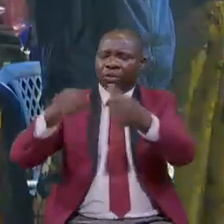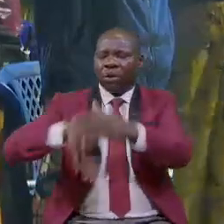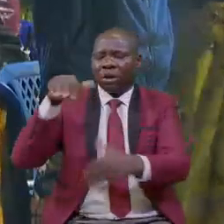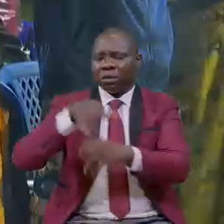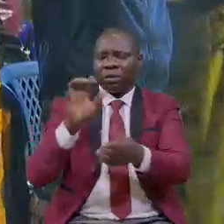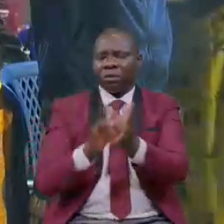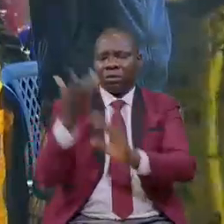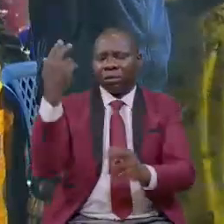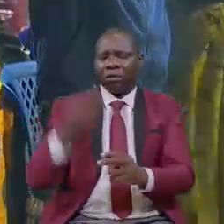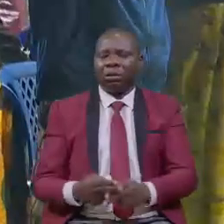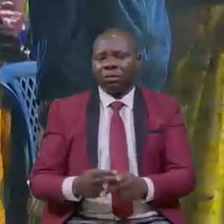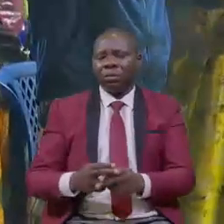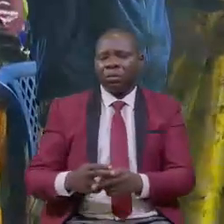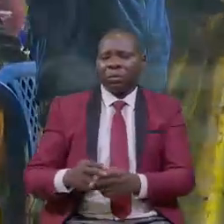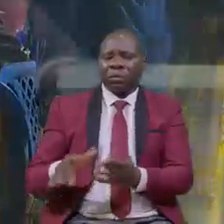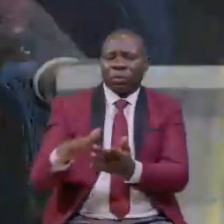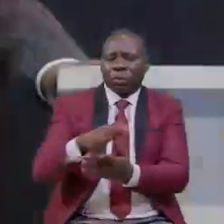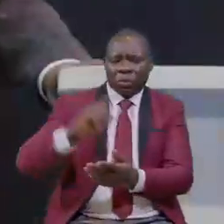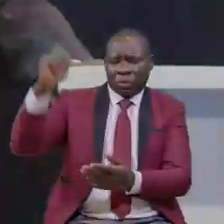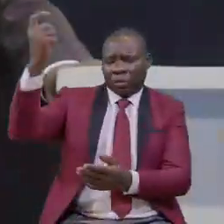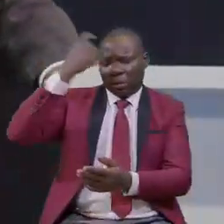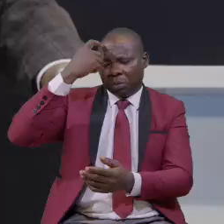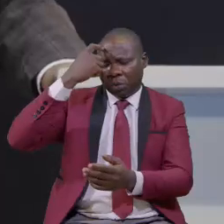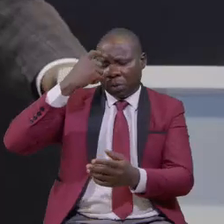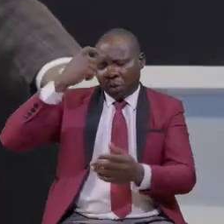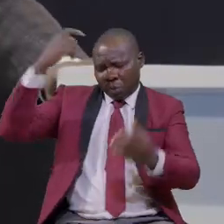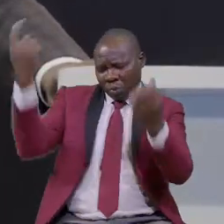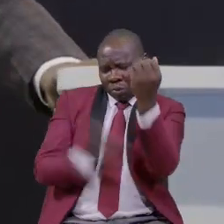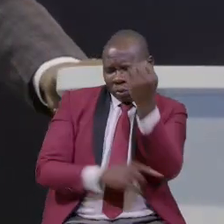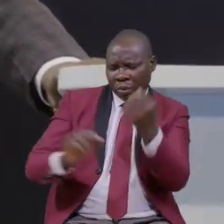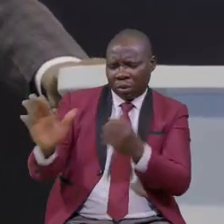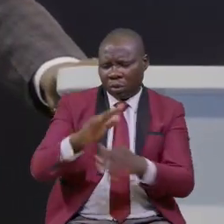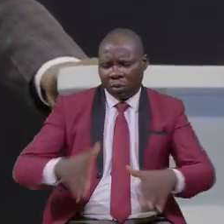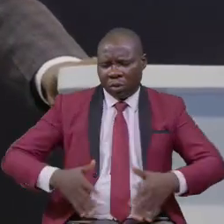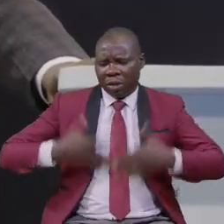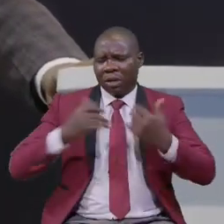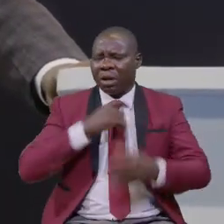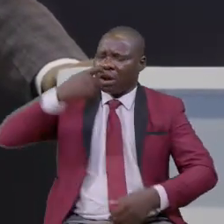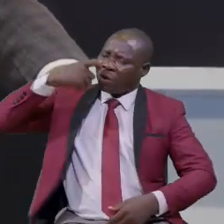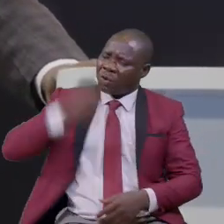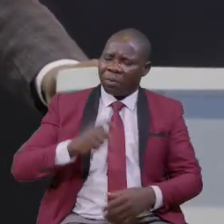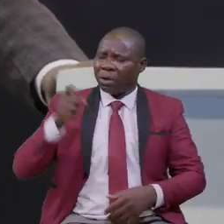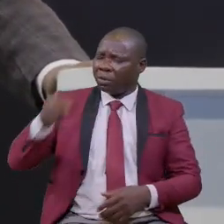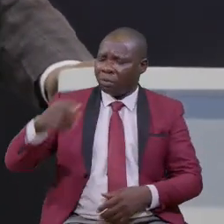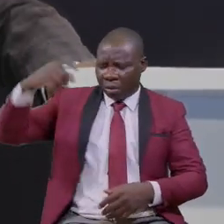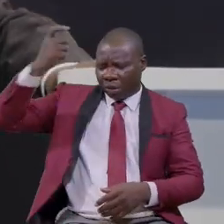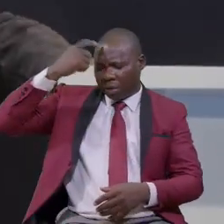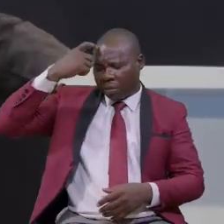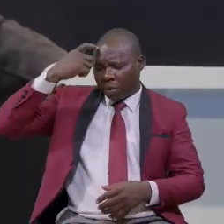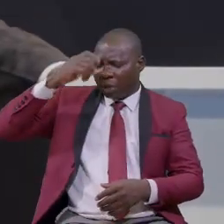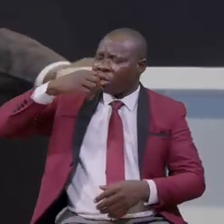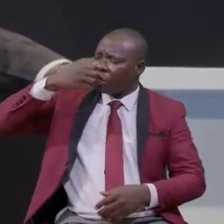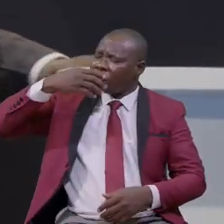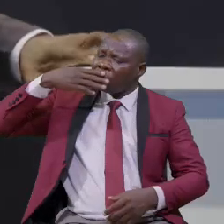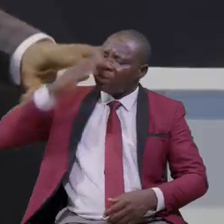name. Those demons that are tormenting your life, I command you, demon, evil